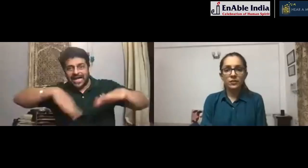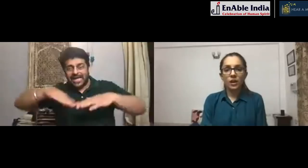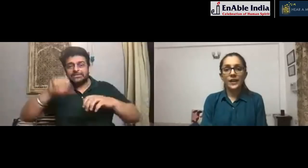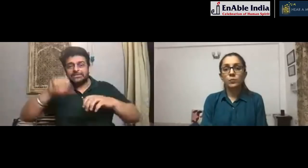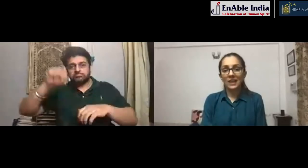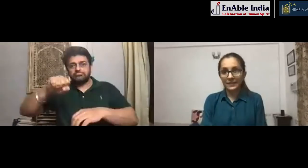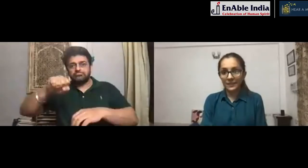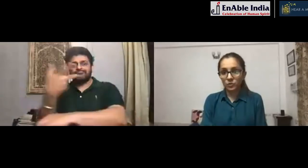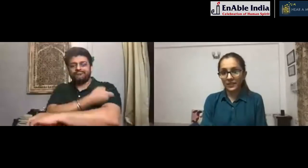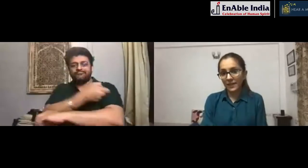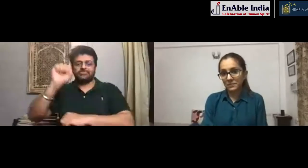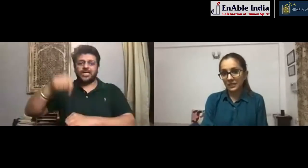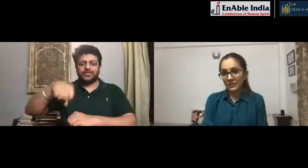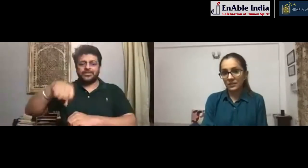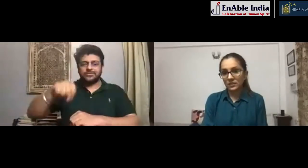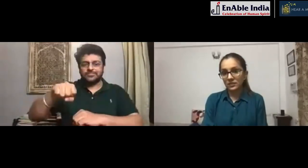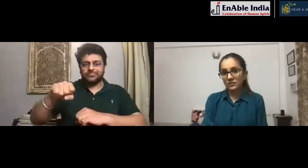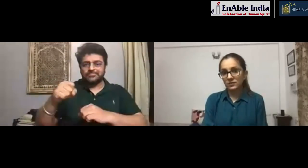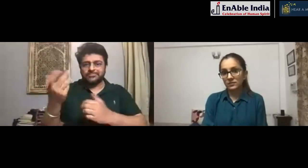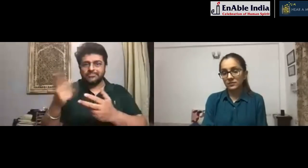Or are you planning to get a vaccine?